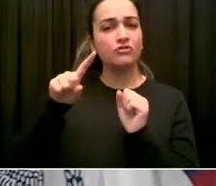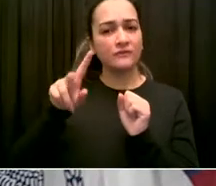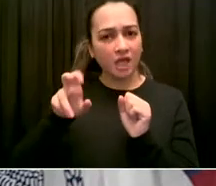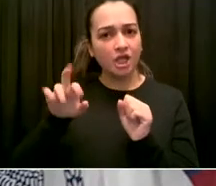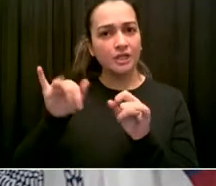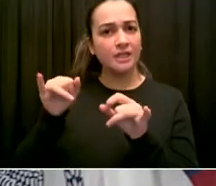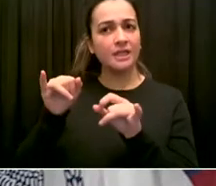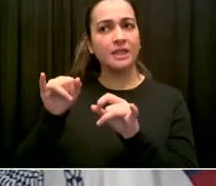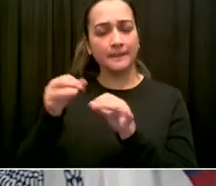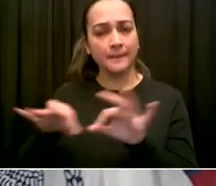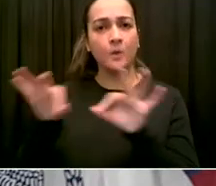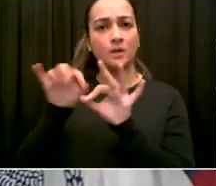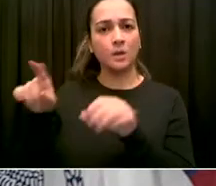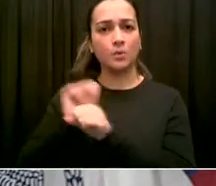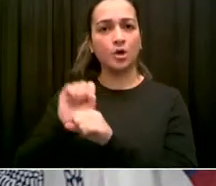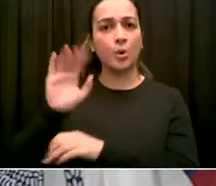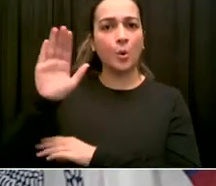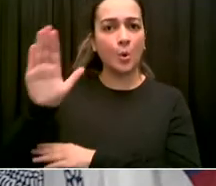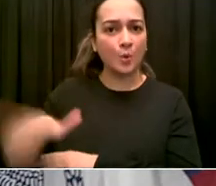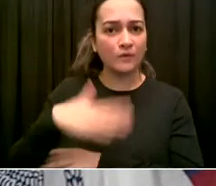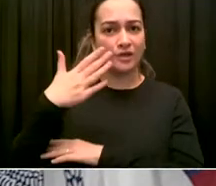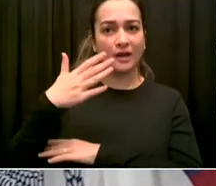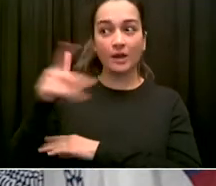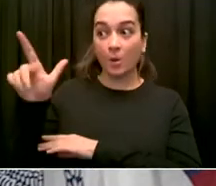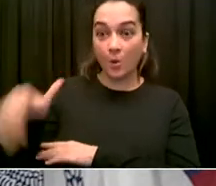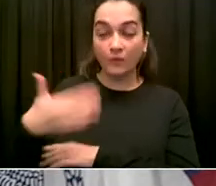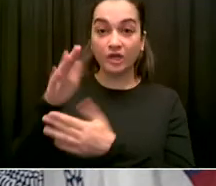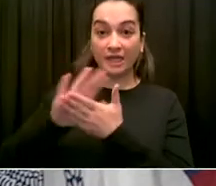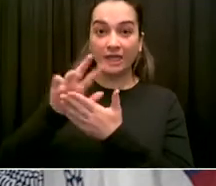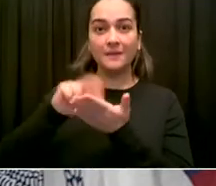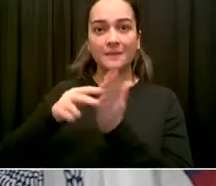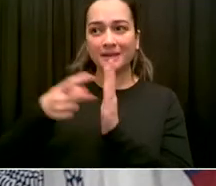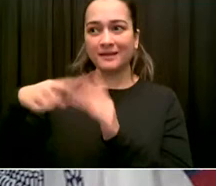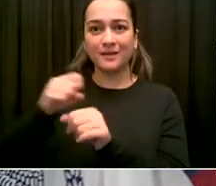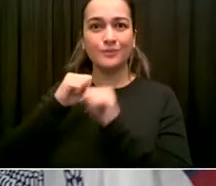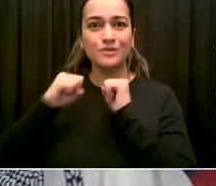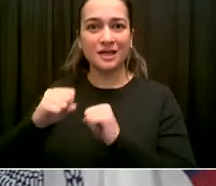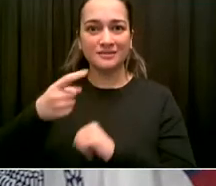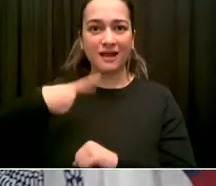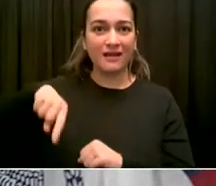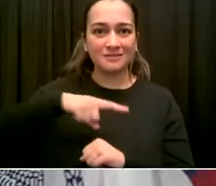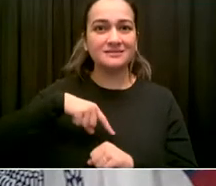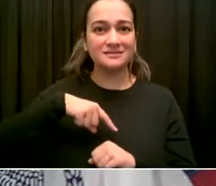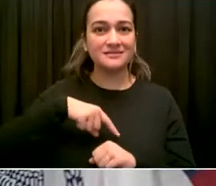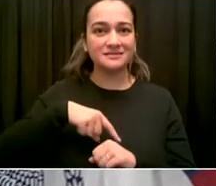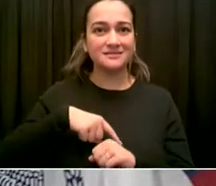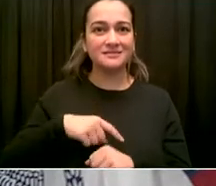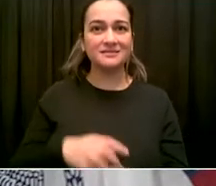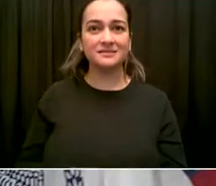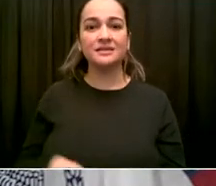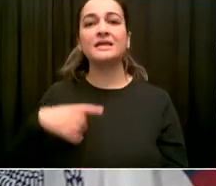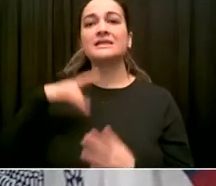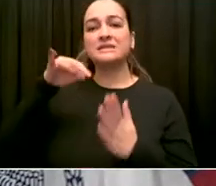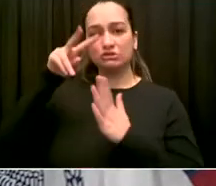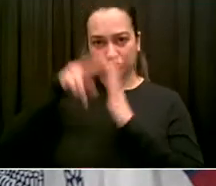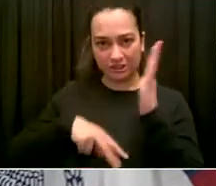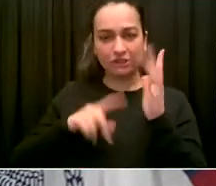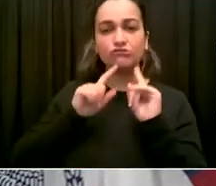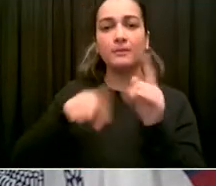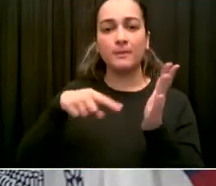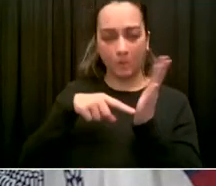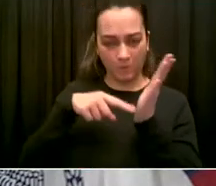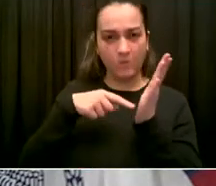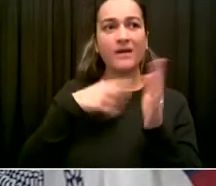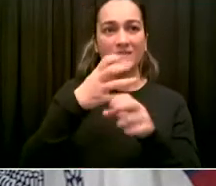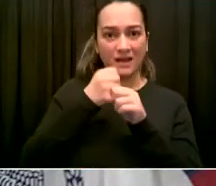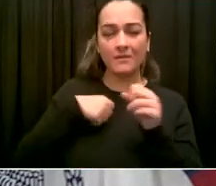the details, but I would say clearly the decision, which I strongly supported, to have some hours when the subway was shut